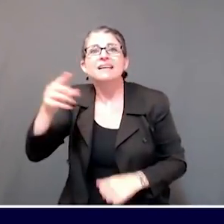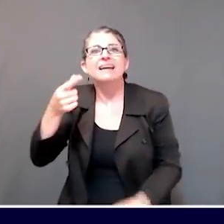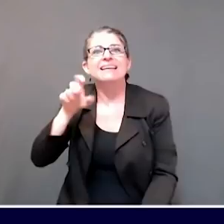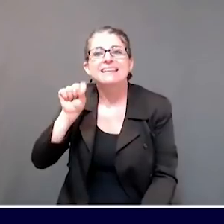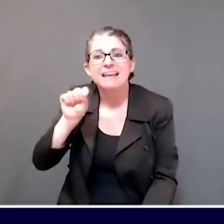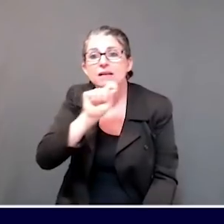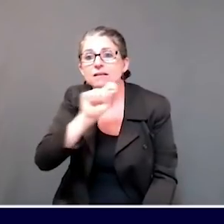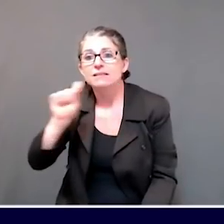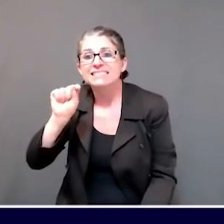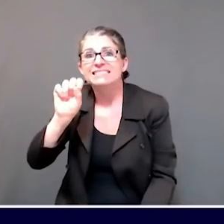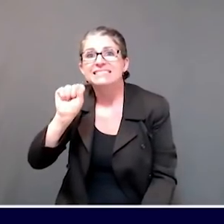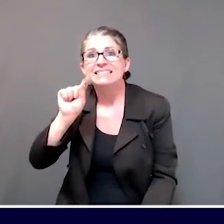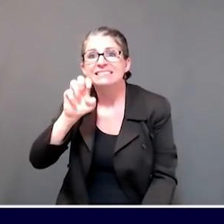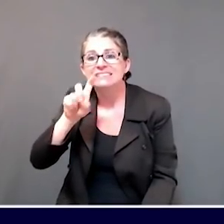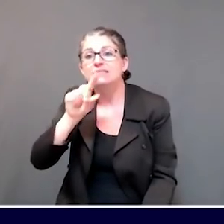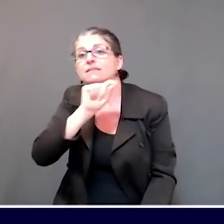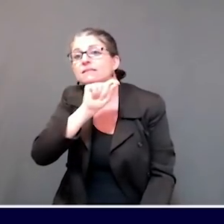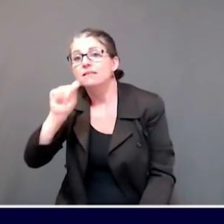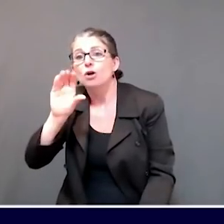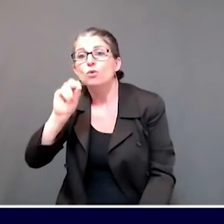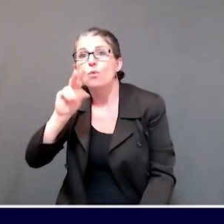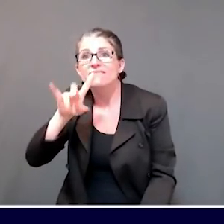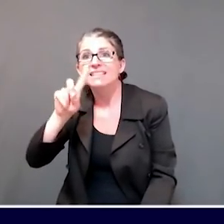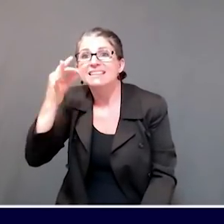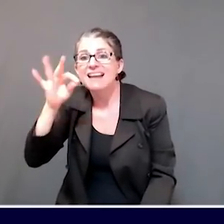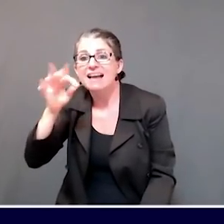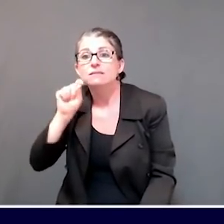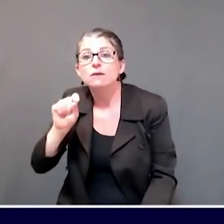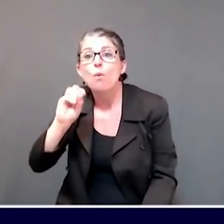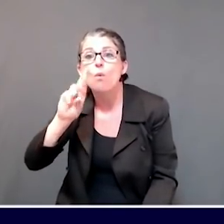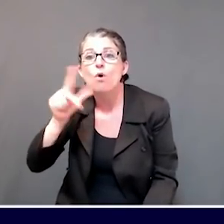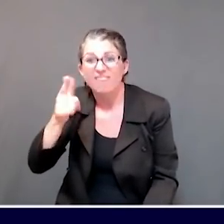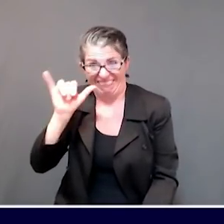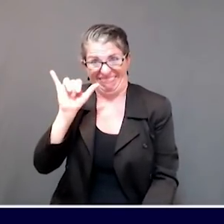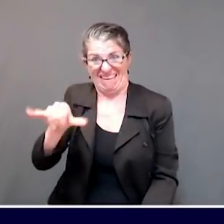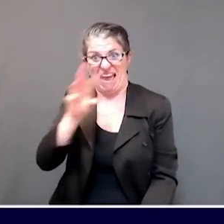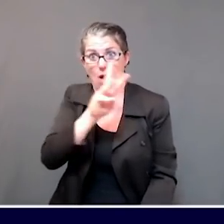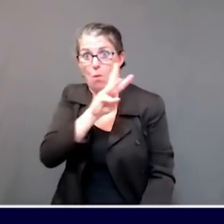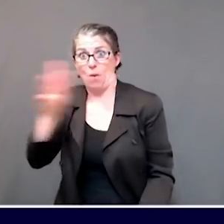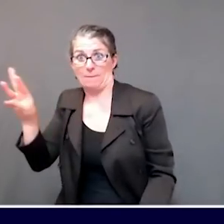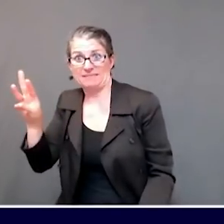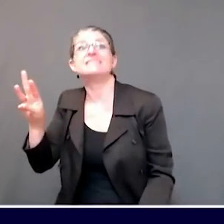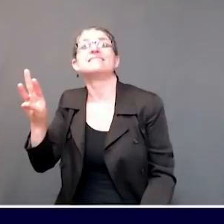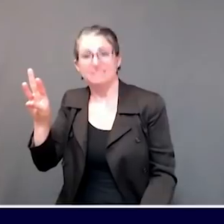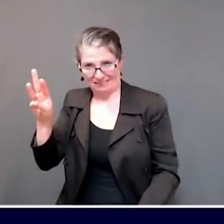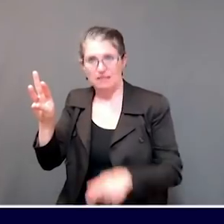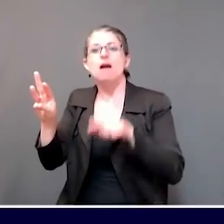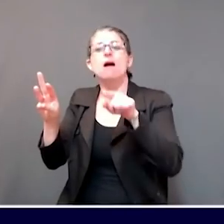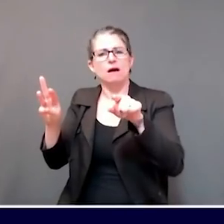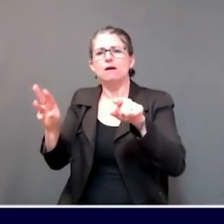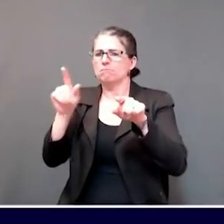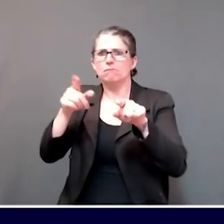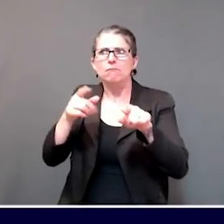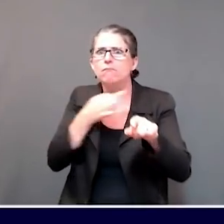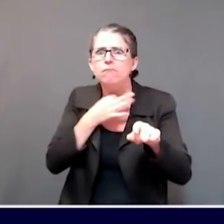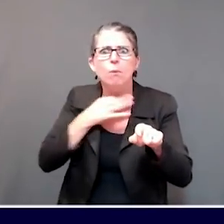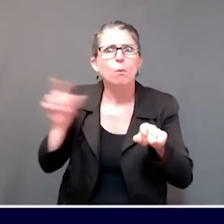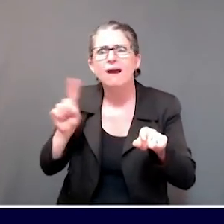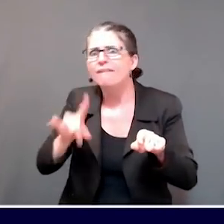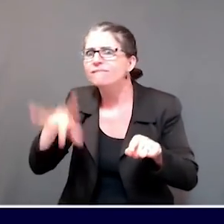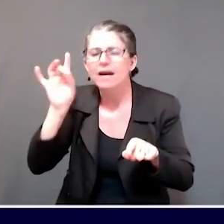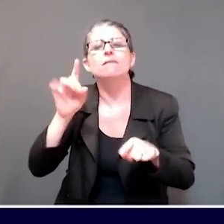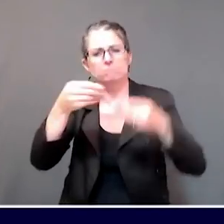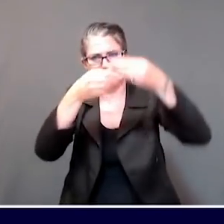get-tested-covid19.org. And with that, I'll turn it back over to Dr. Shah for questions. Great. Thank you, Governor. Thank you, Commissioner. We have got a full slate of